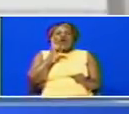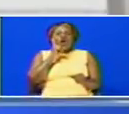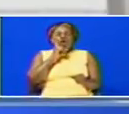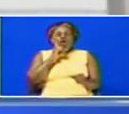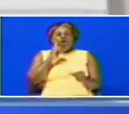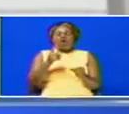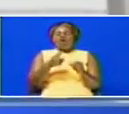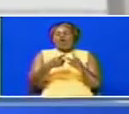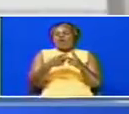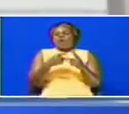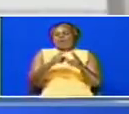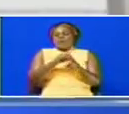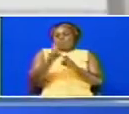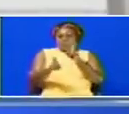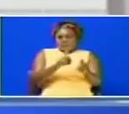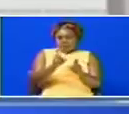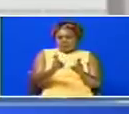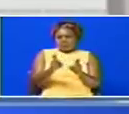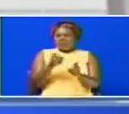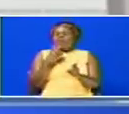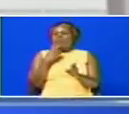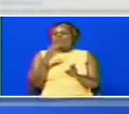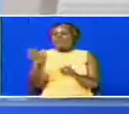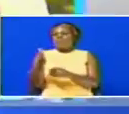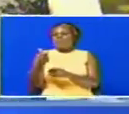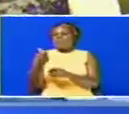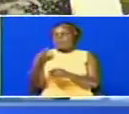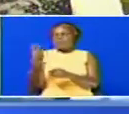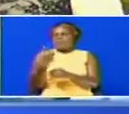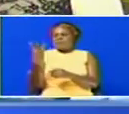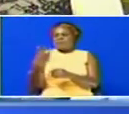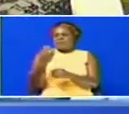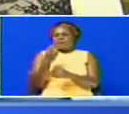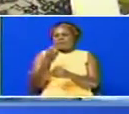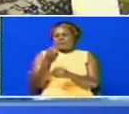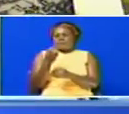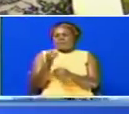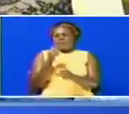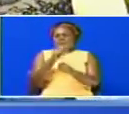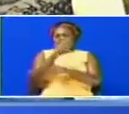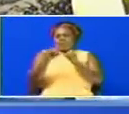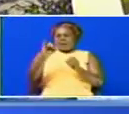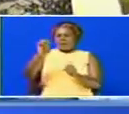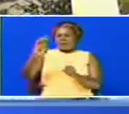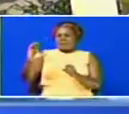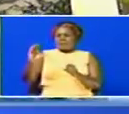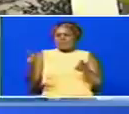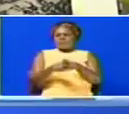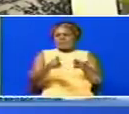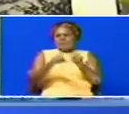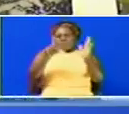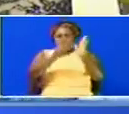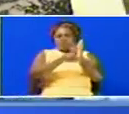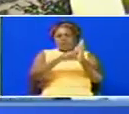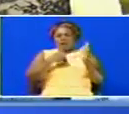underway for the KCP exams. On Tuesday, Wednesday and Thursday, pupils will be sitting those exams. The IEBC, according to the law, which